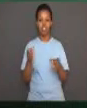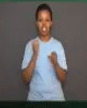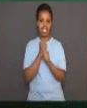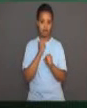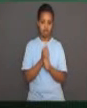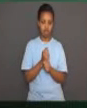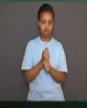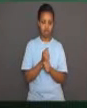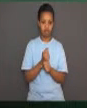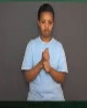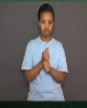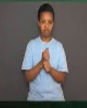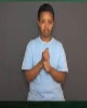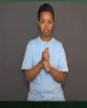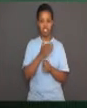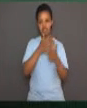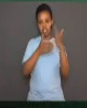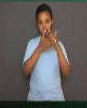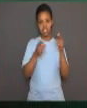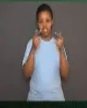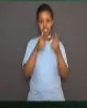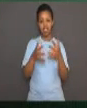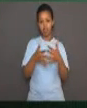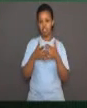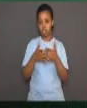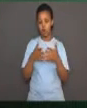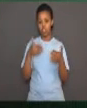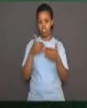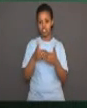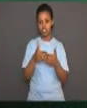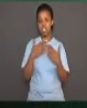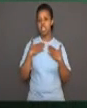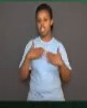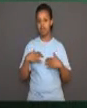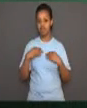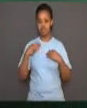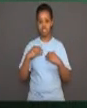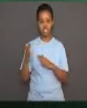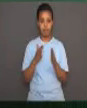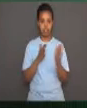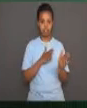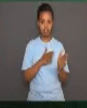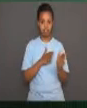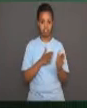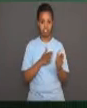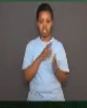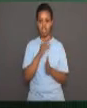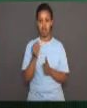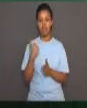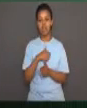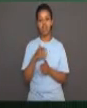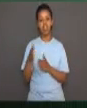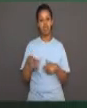manufacture things ranging from buildings to tools to clothing, which changed the way